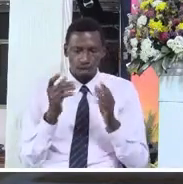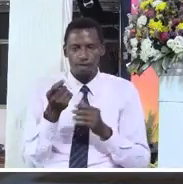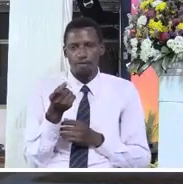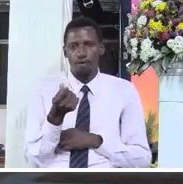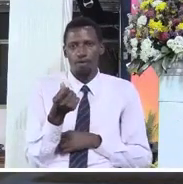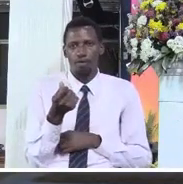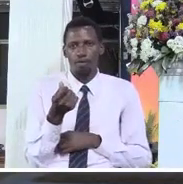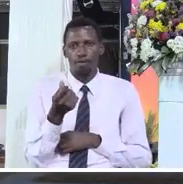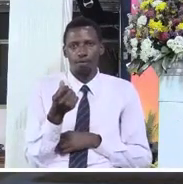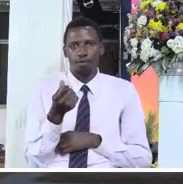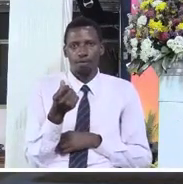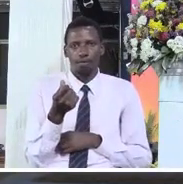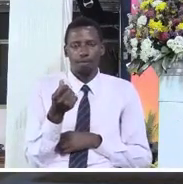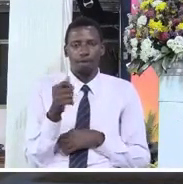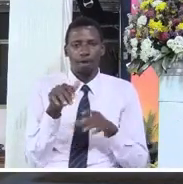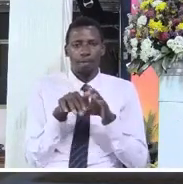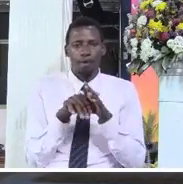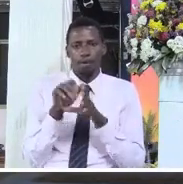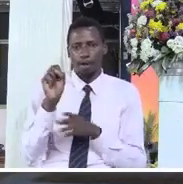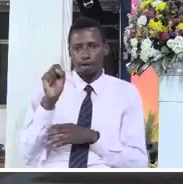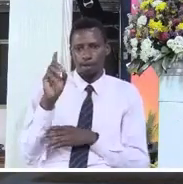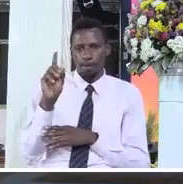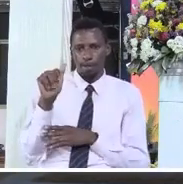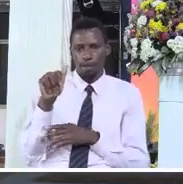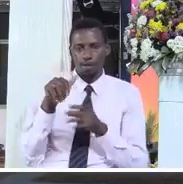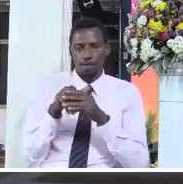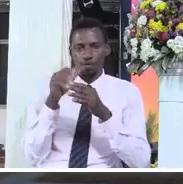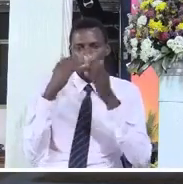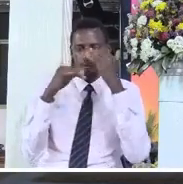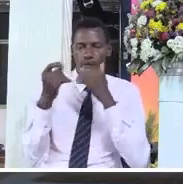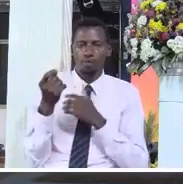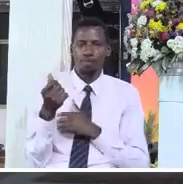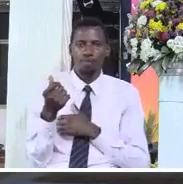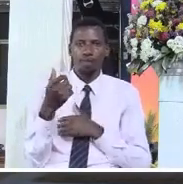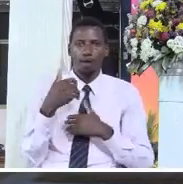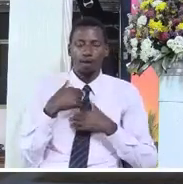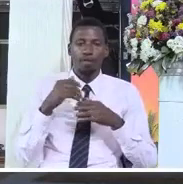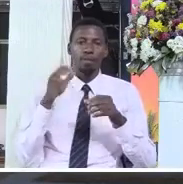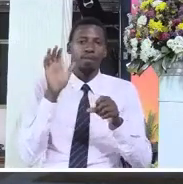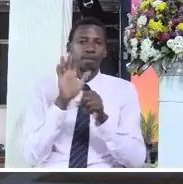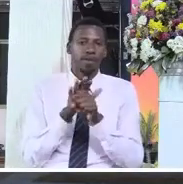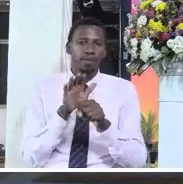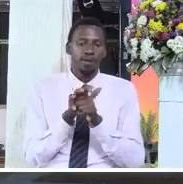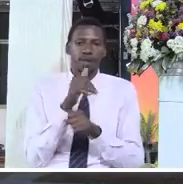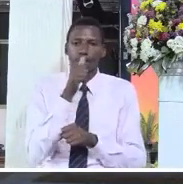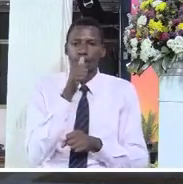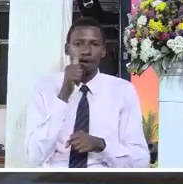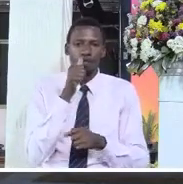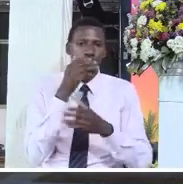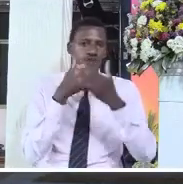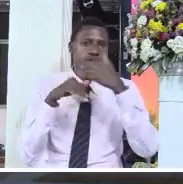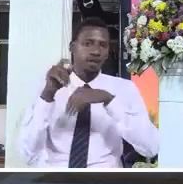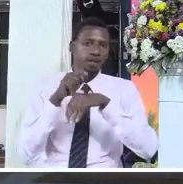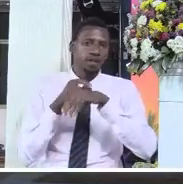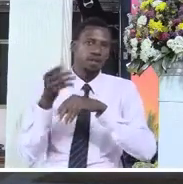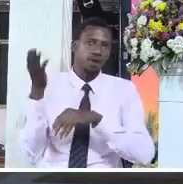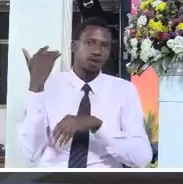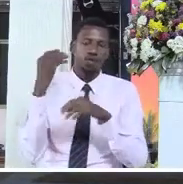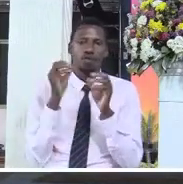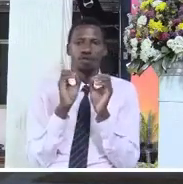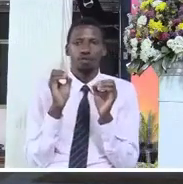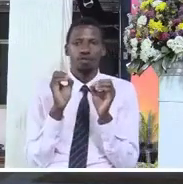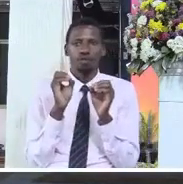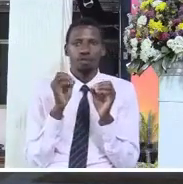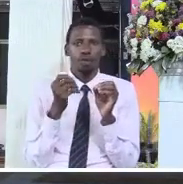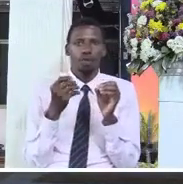students in the universities were few. There were no major private universities that time. So we only had the University